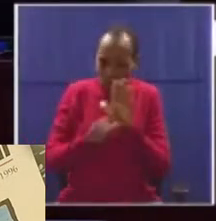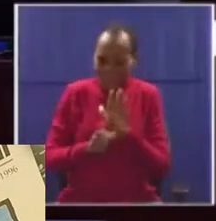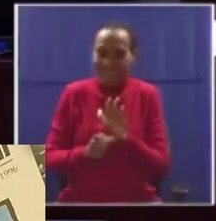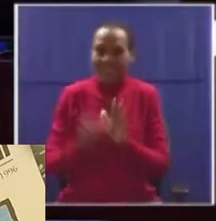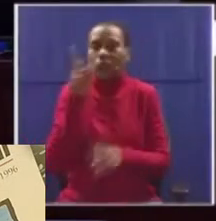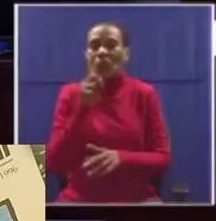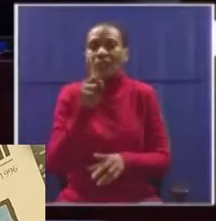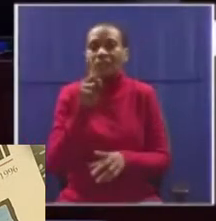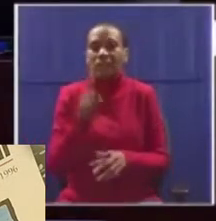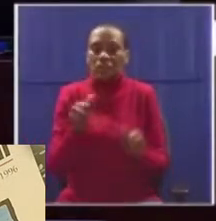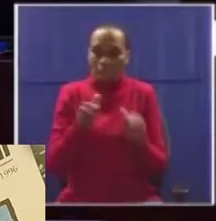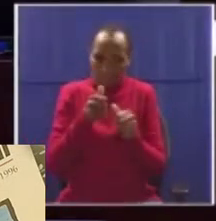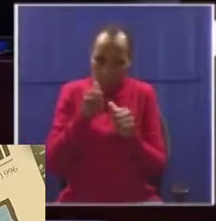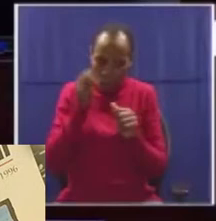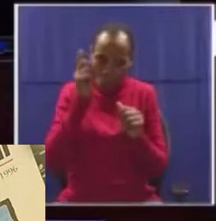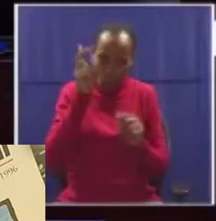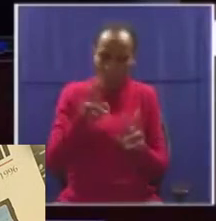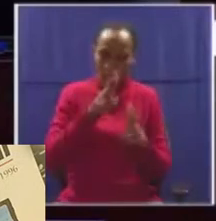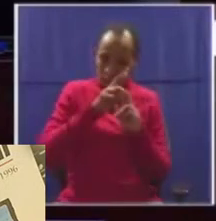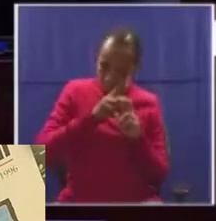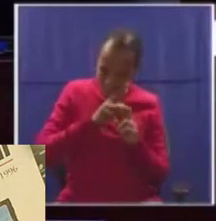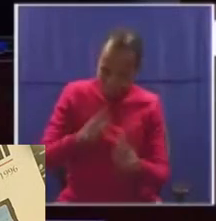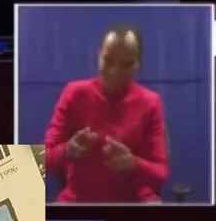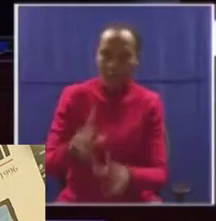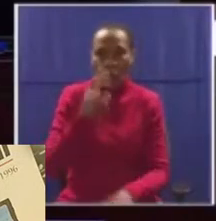will stand Central